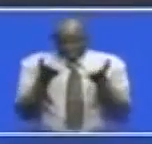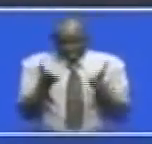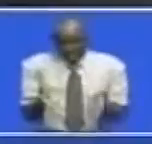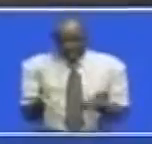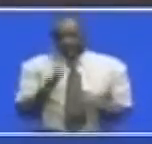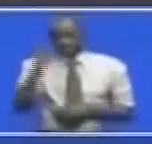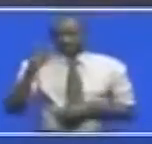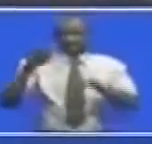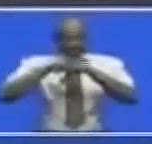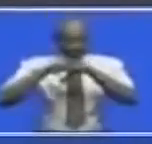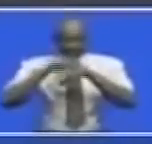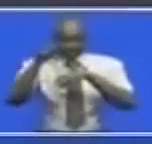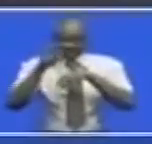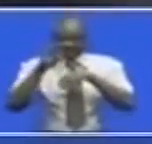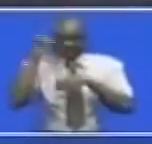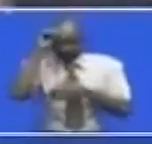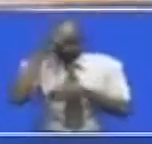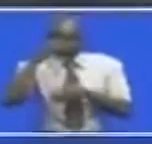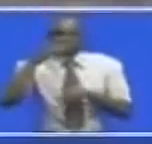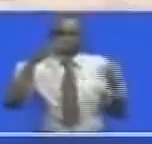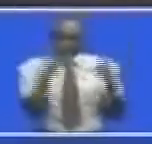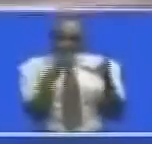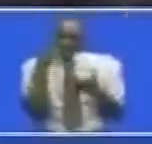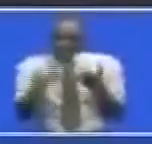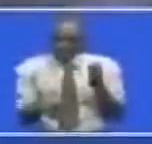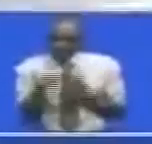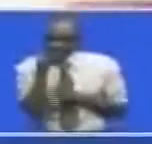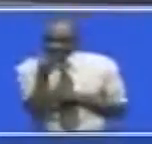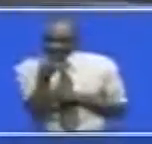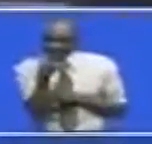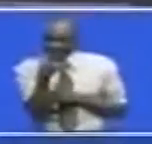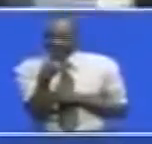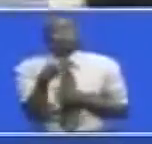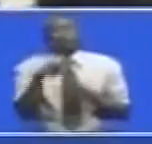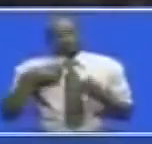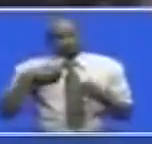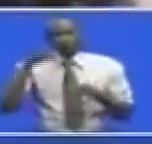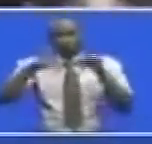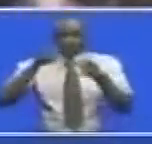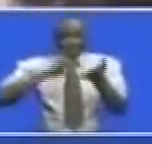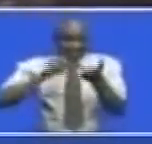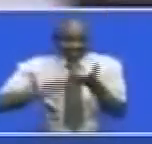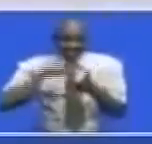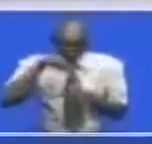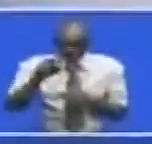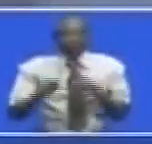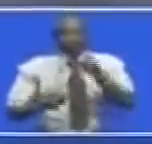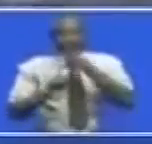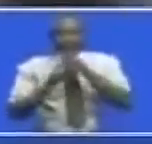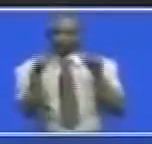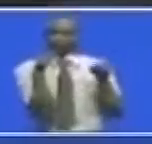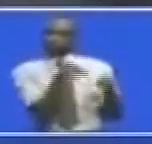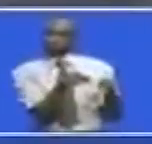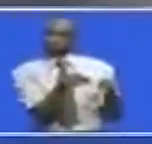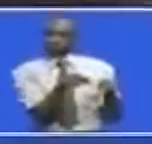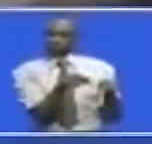East Africa shows that youths, who make up the largest constituency of the country's voter register, are the main supporters of the new wave of opposition politics,